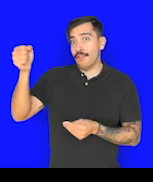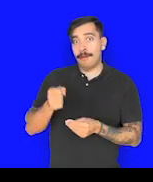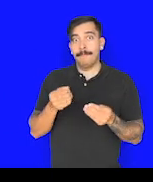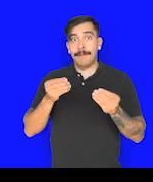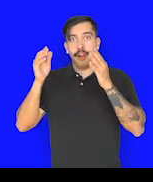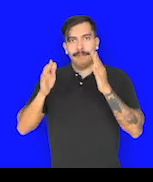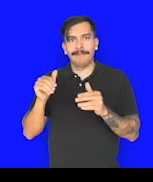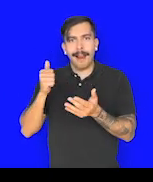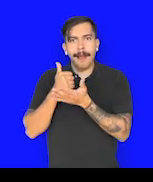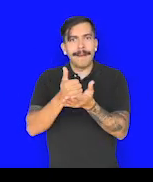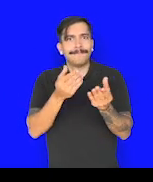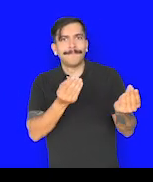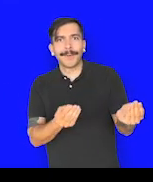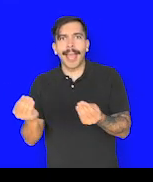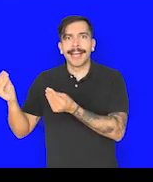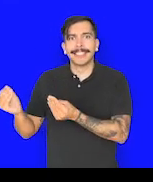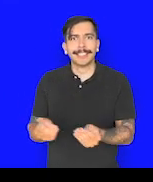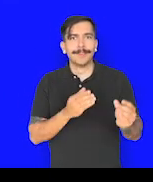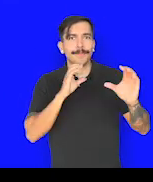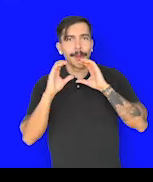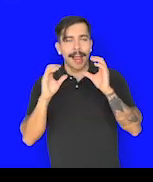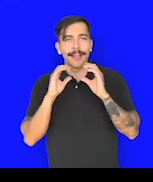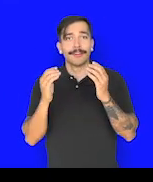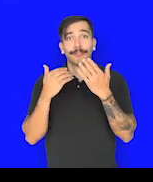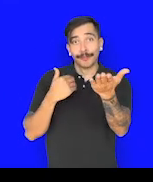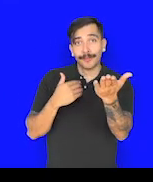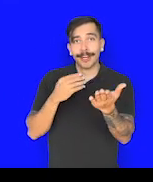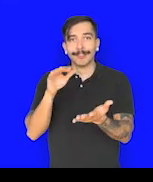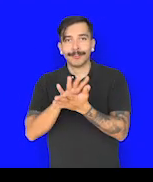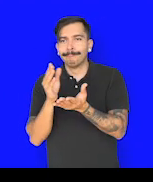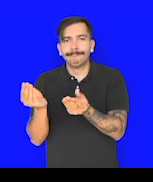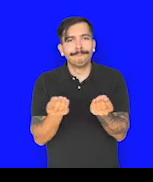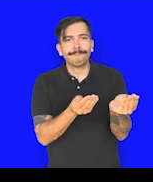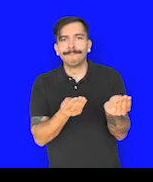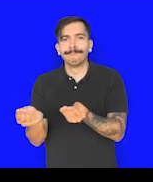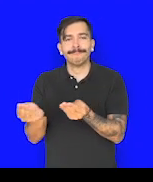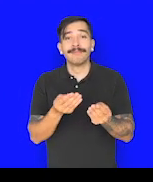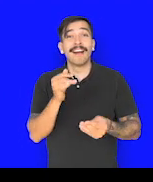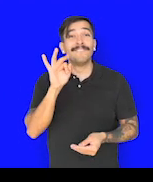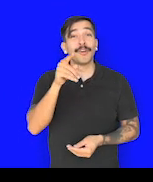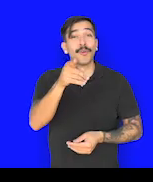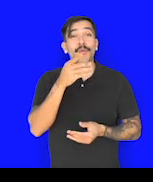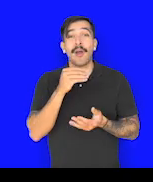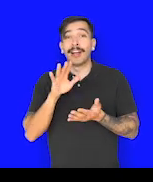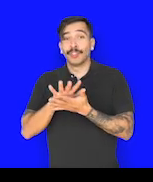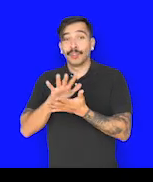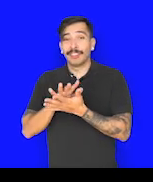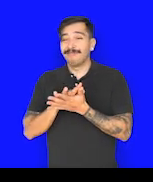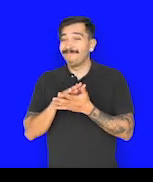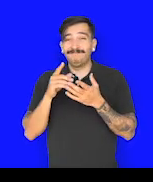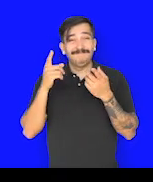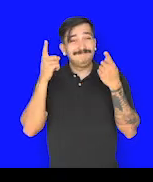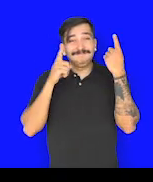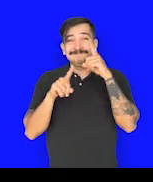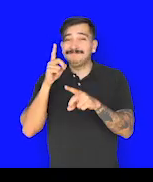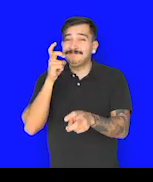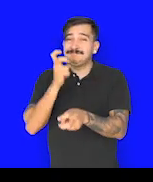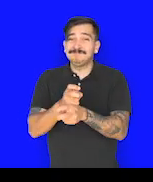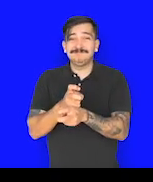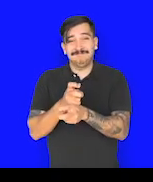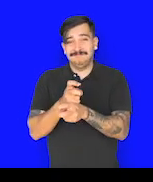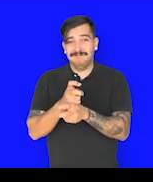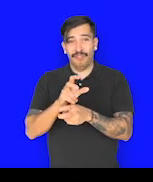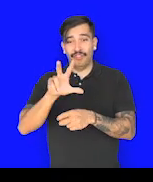help facilitate communications between you and the school. If you and the school do not come to an agreement